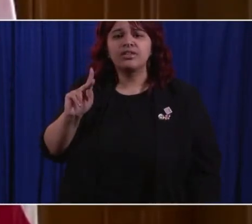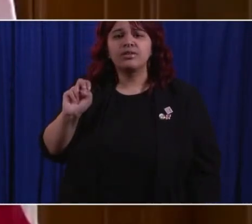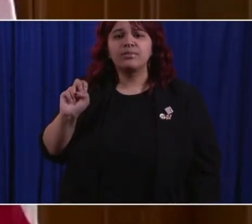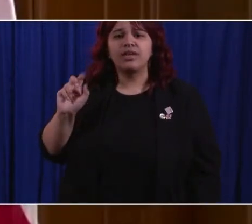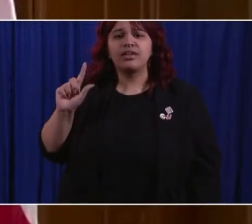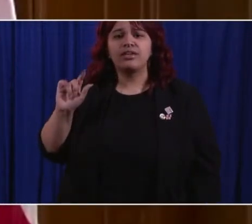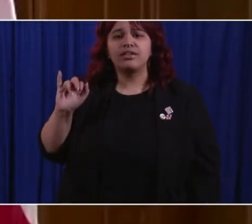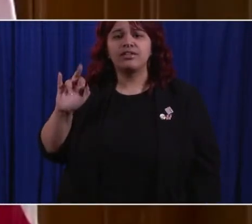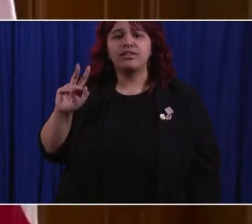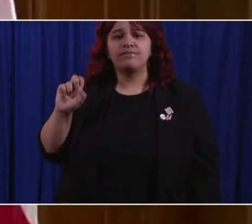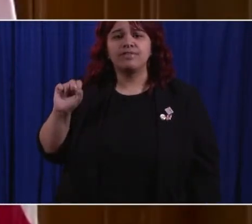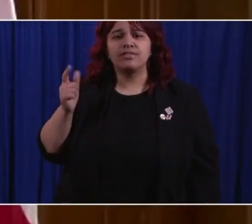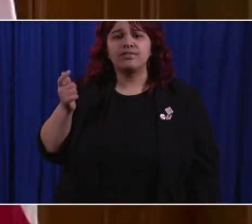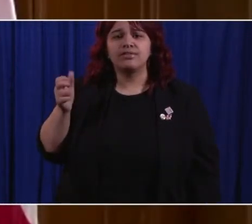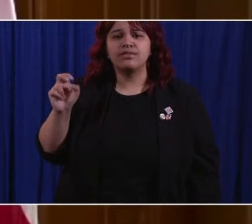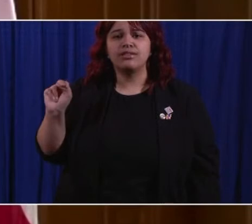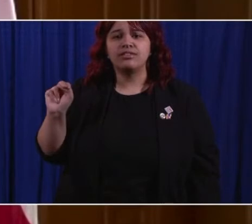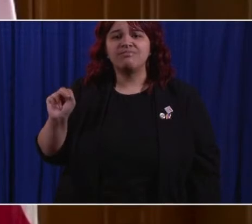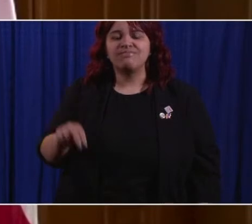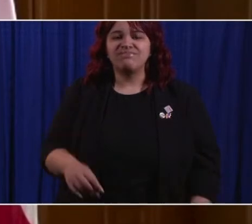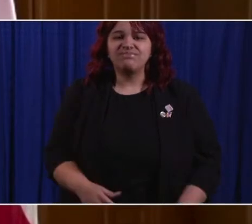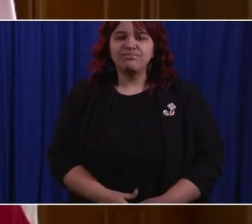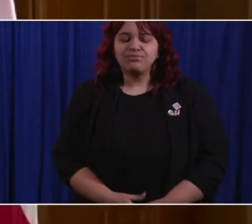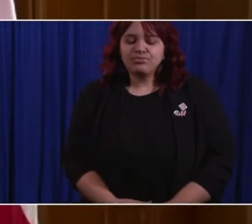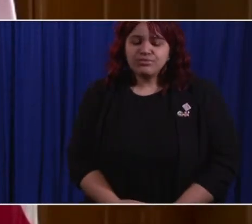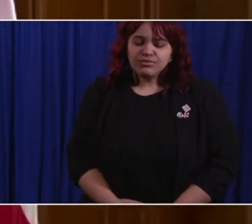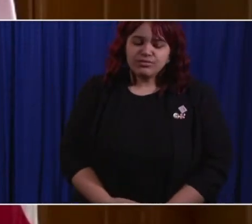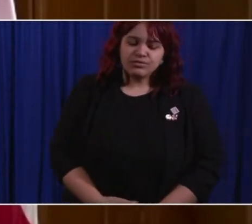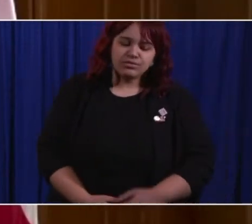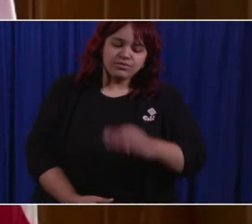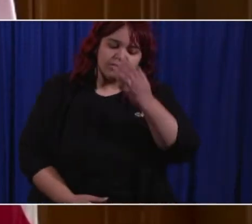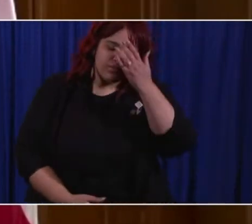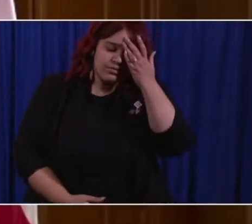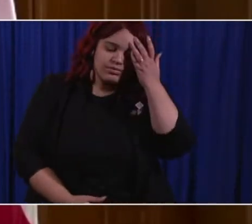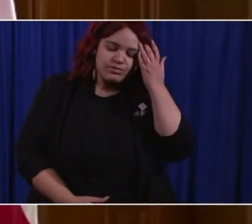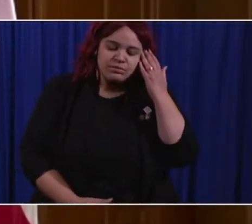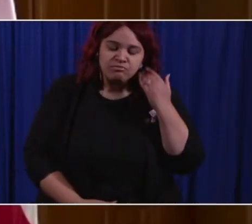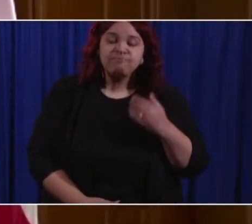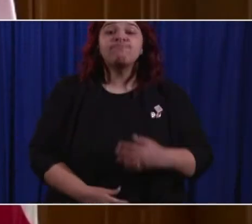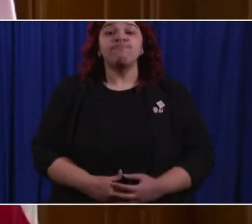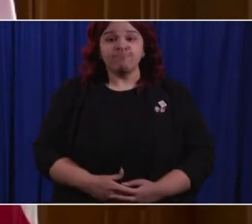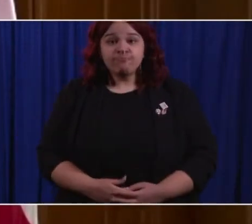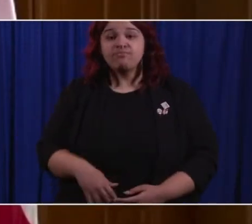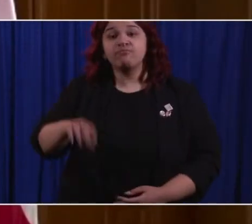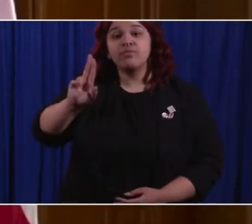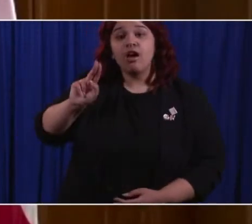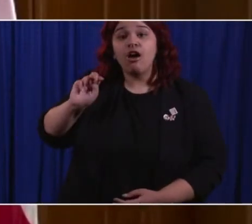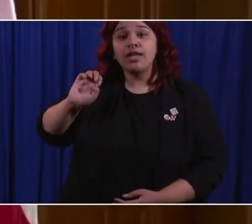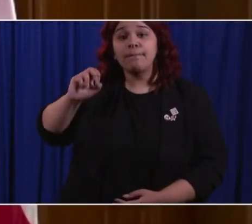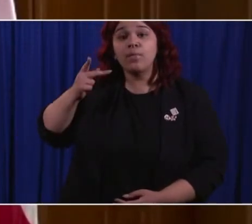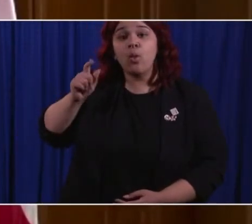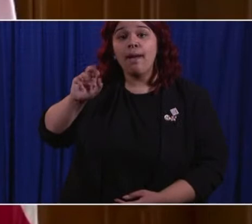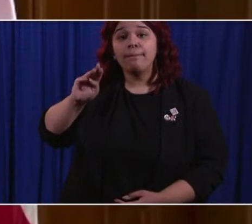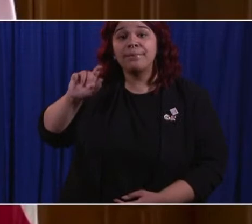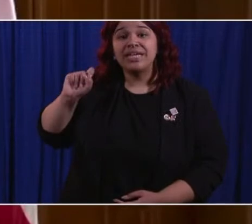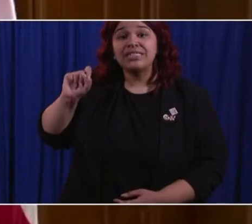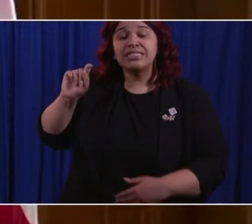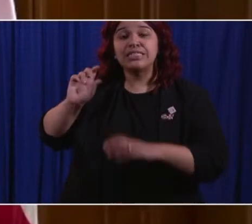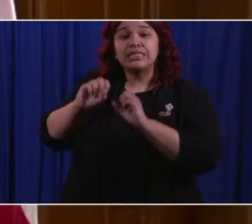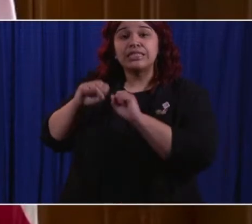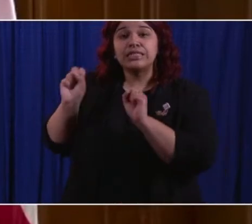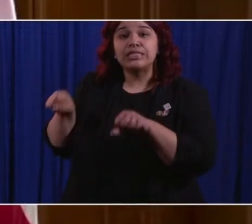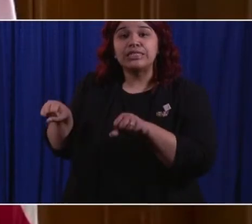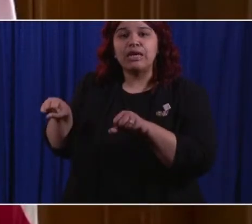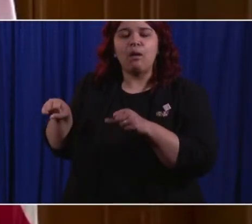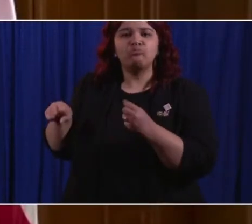Yeah, hi there, Governor. Mike. On the unemployment system, is there anything specific that you'd like to see in a plan to address the solvency